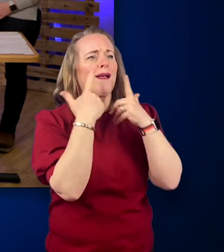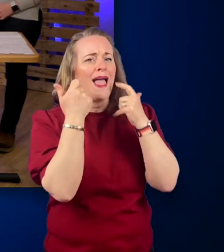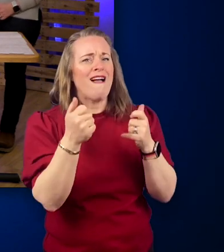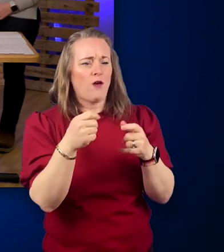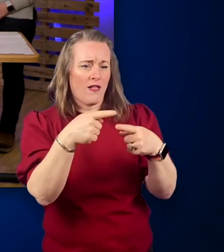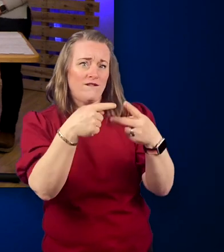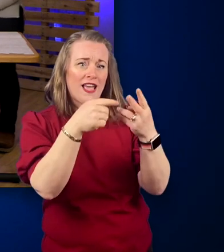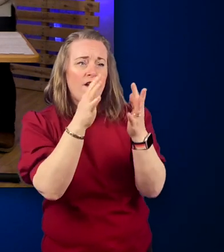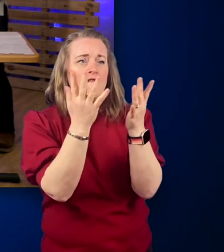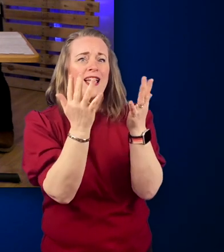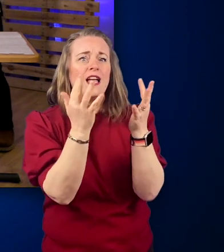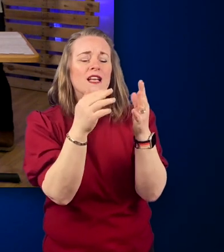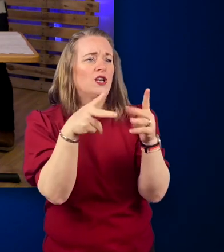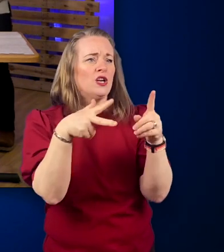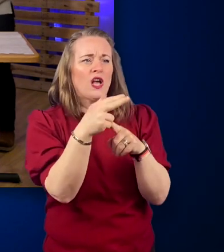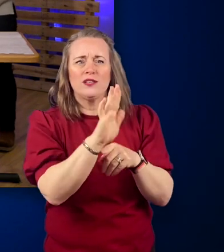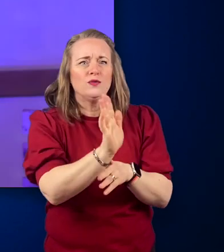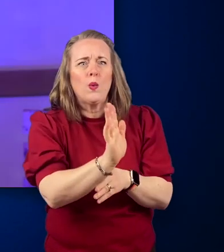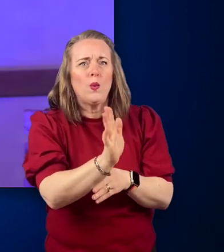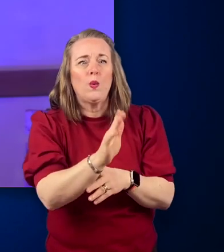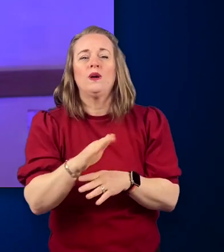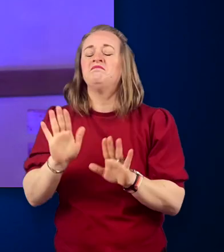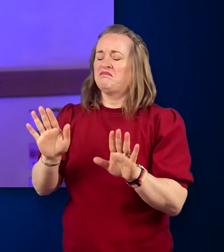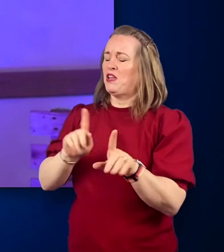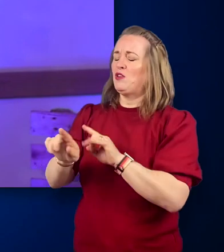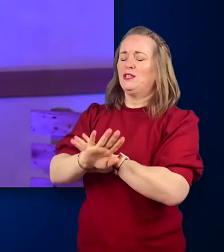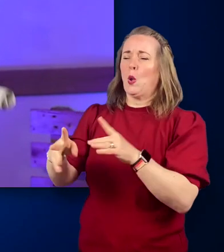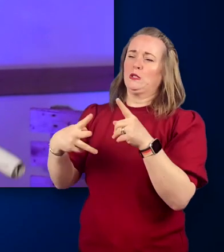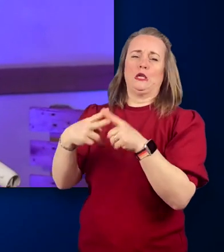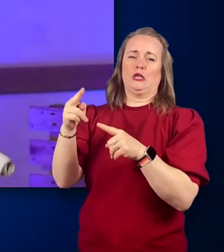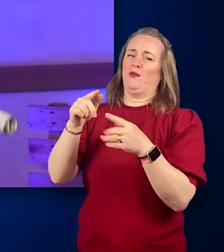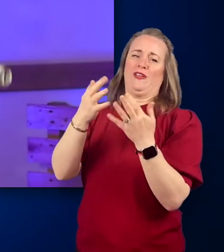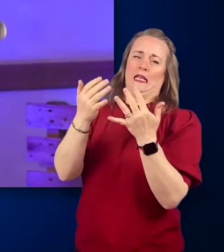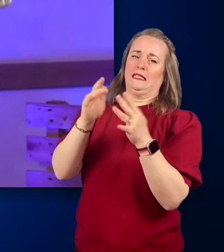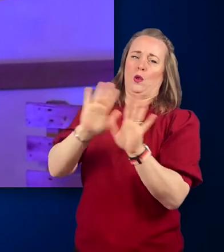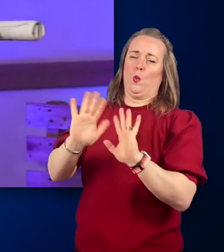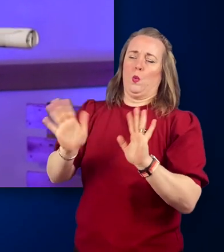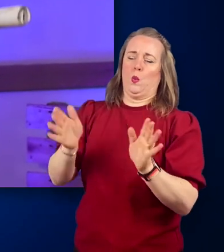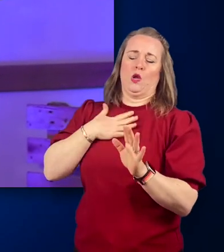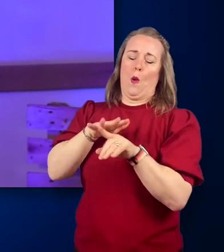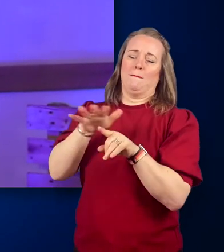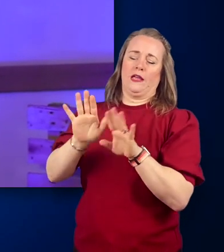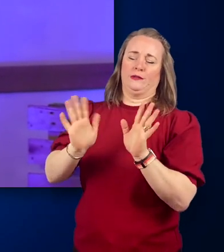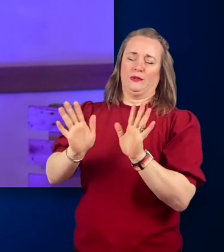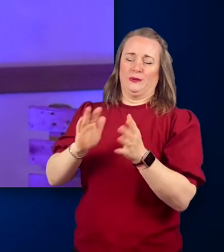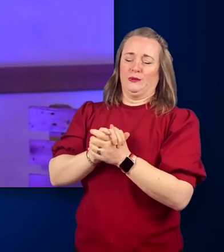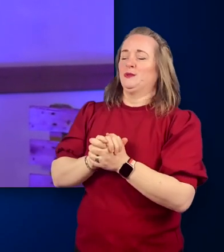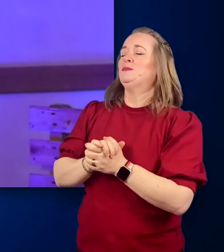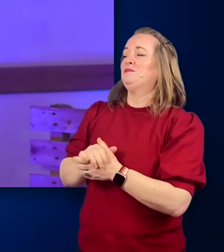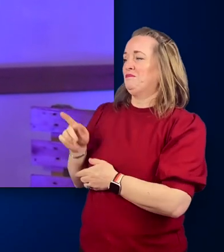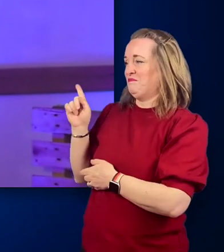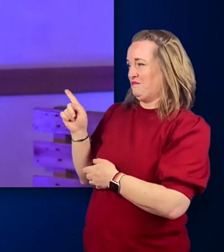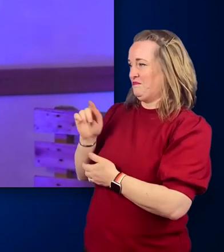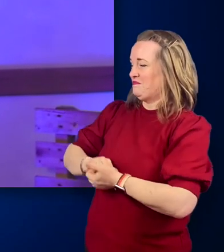cut your fingers off, because you'll just get blood on your palm tree, and that's not what we want, is it? No. Bit of a mess to clear up, so try not to do